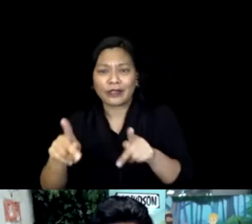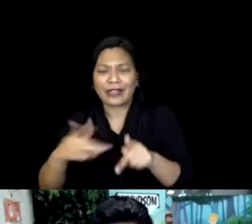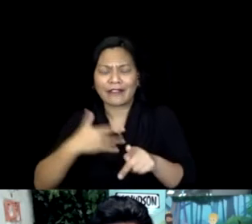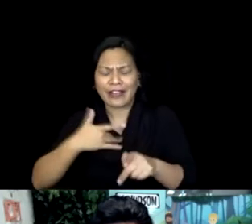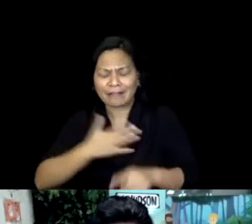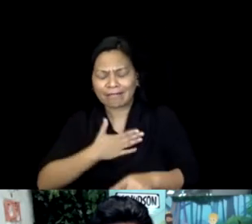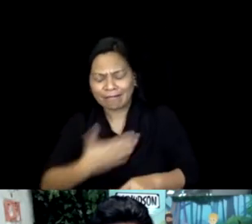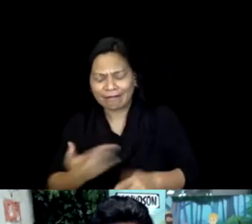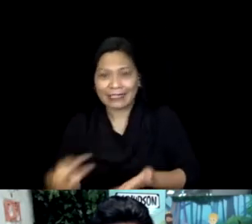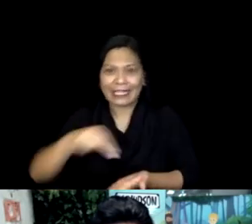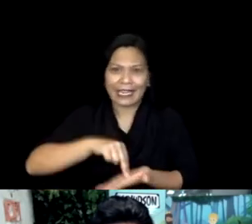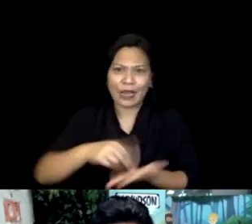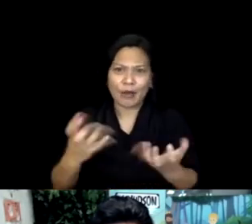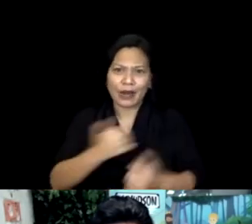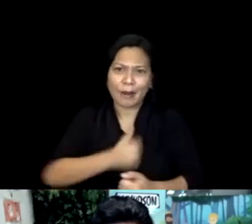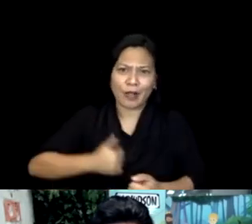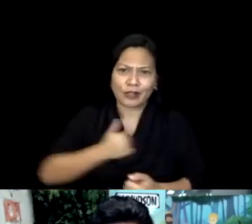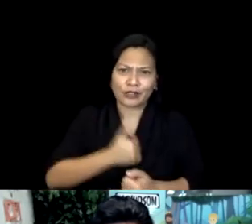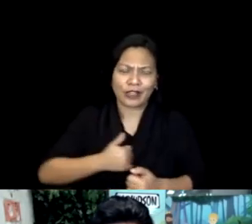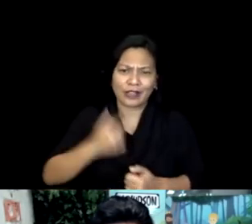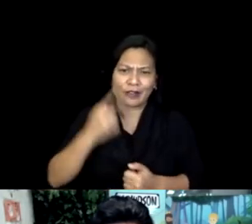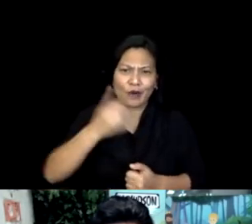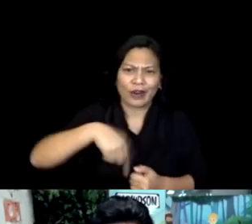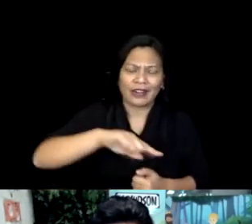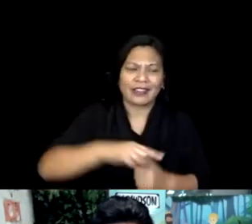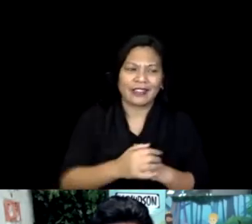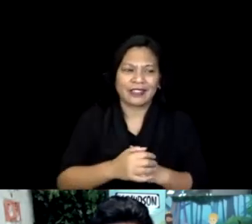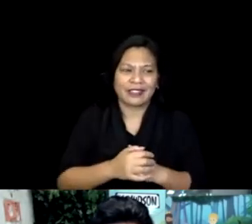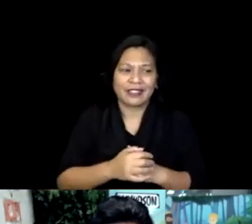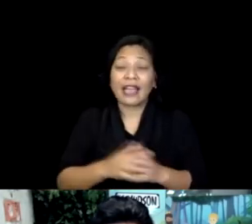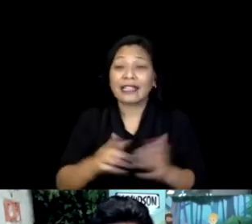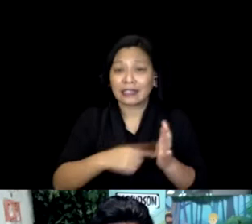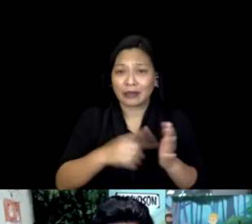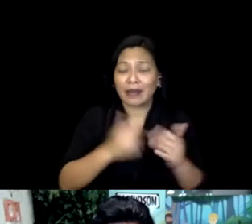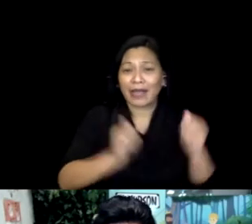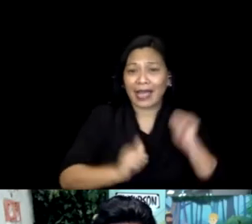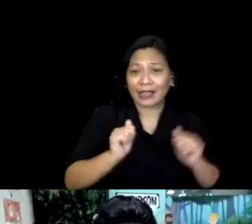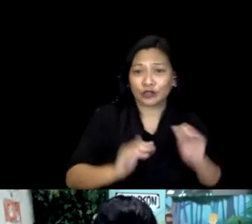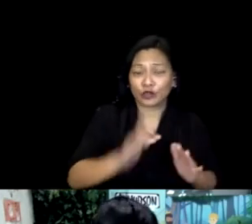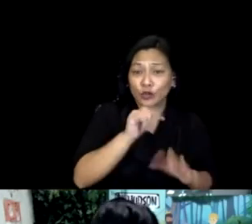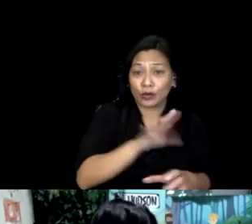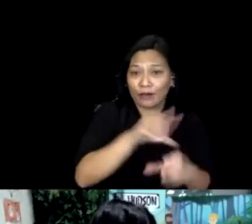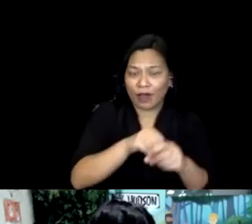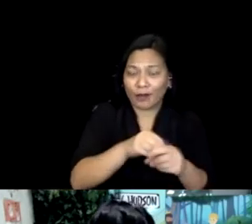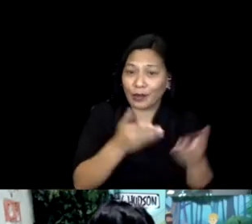like I had audiences in the States always wanting to apologize, and sometimes I'd have my actors there